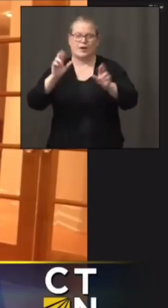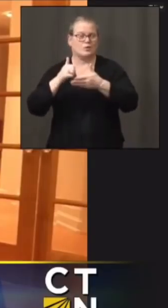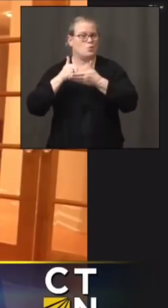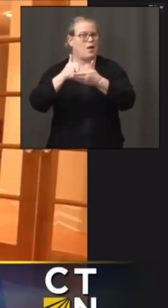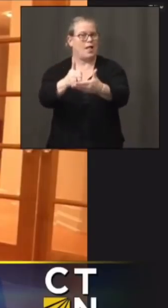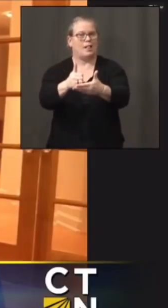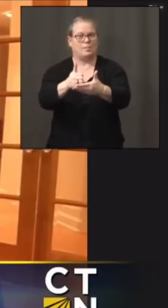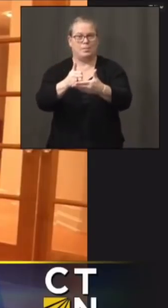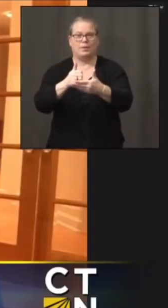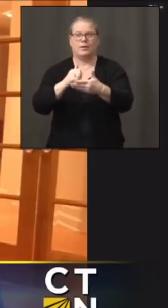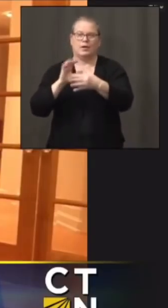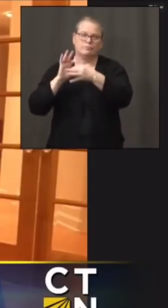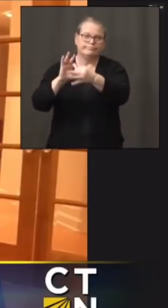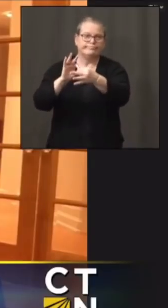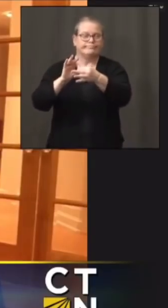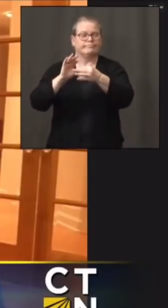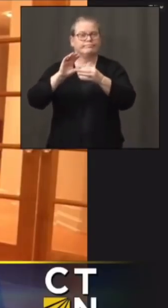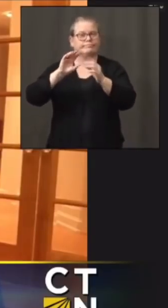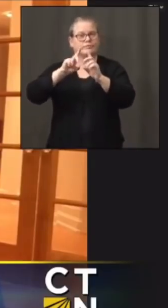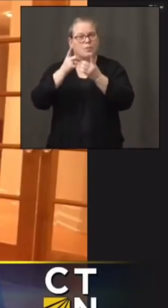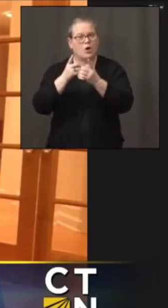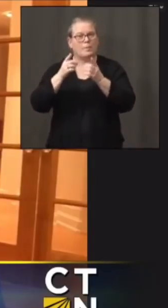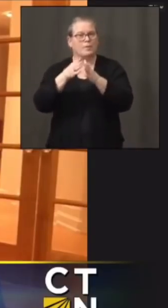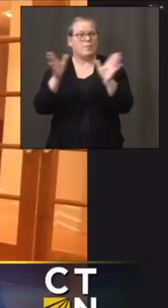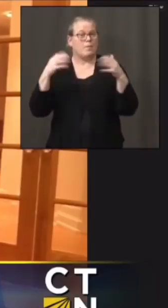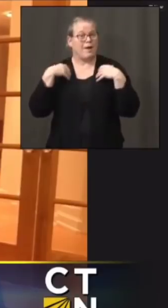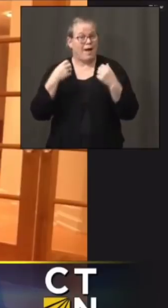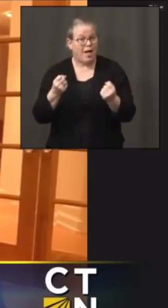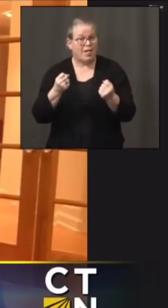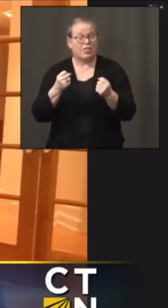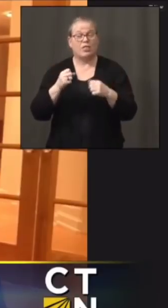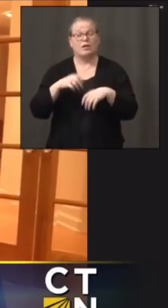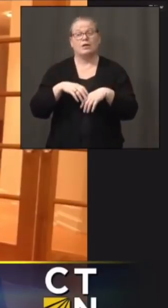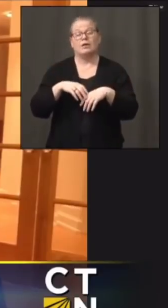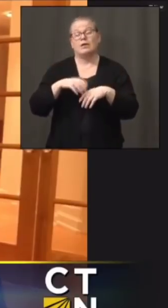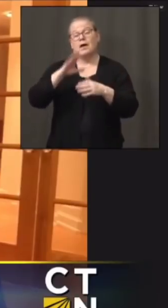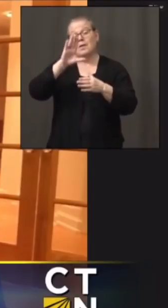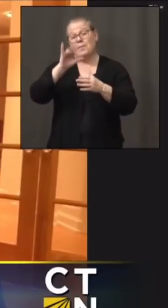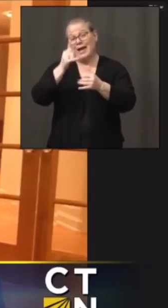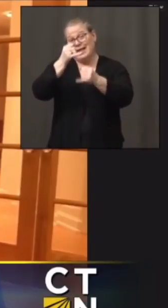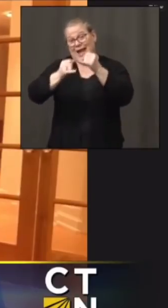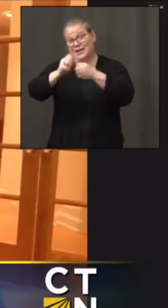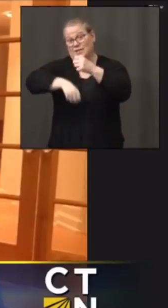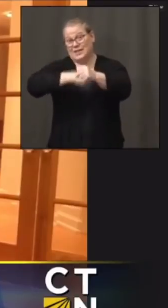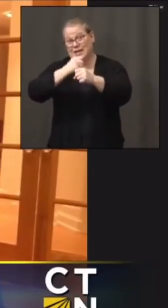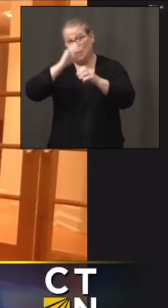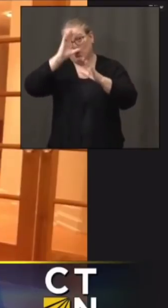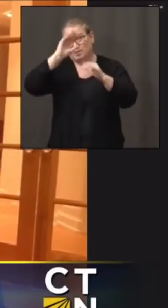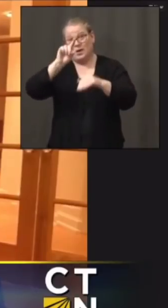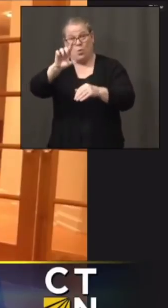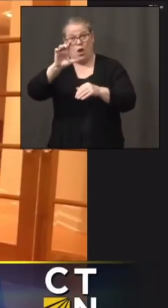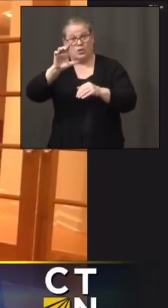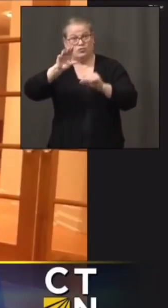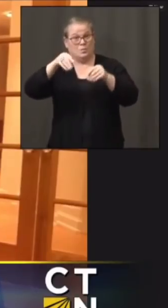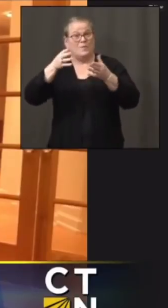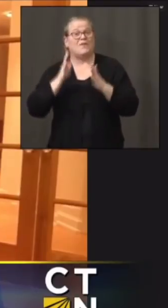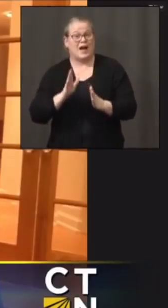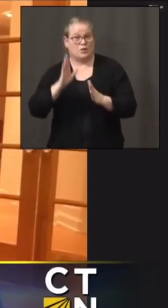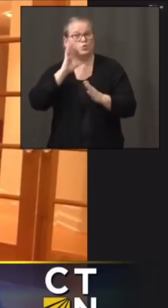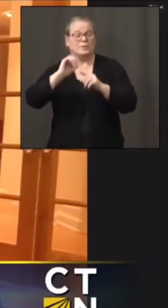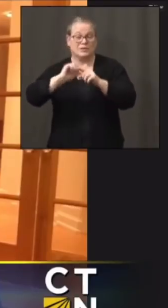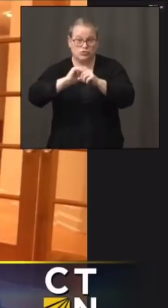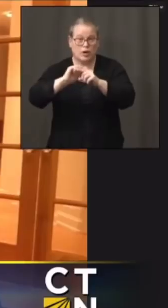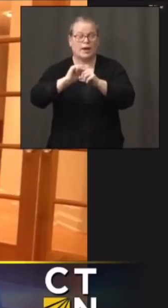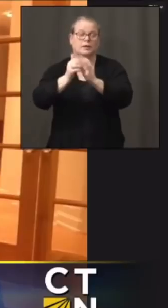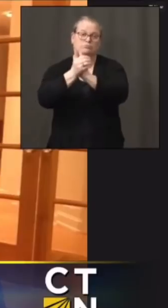a estimation will probably be around 100 providers by the end of the year enrolled in the program and trained and qualified to start